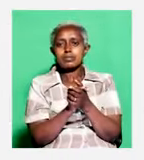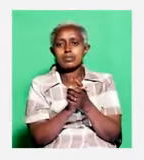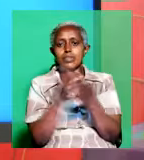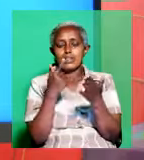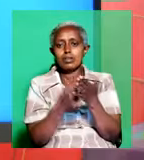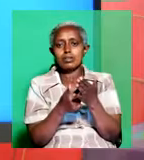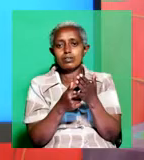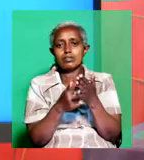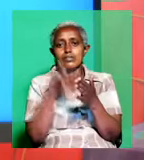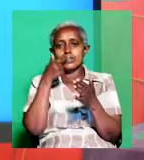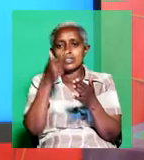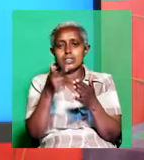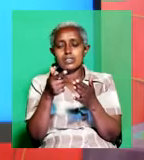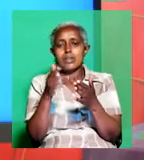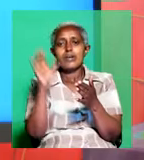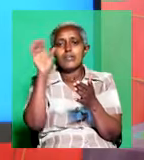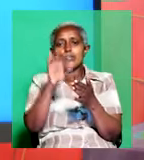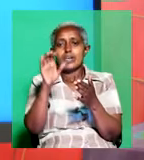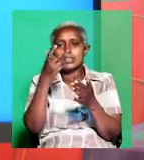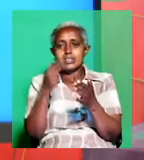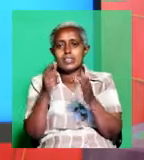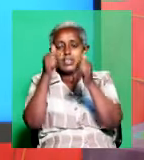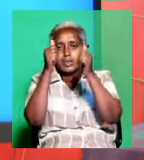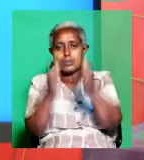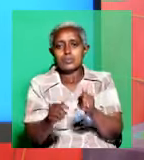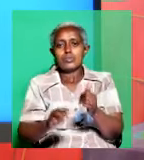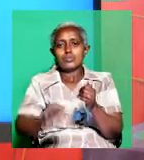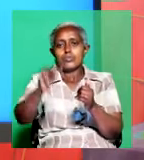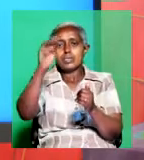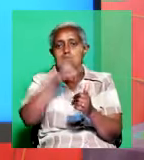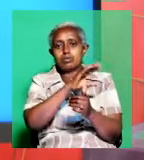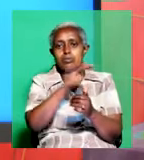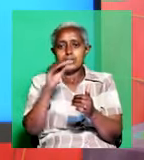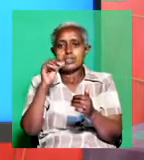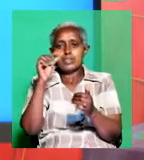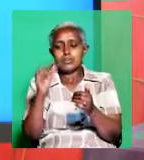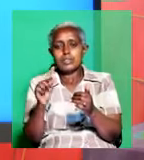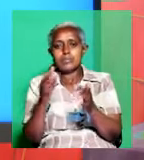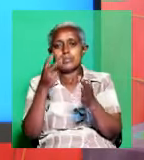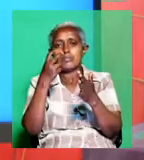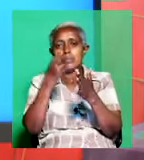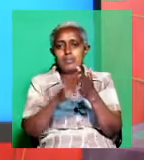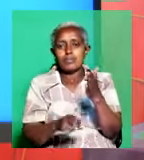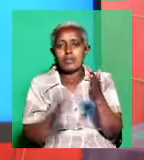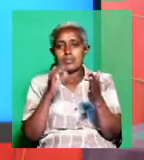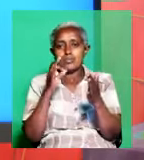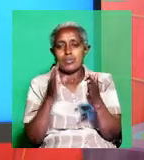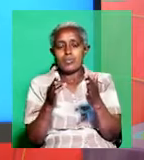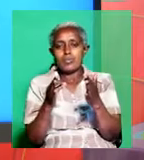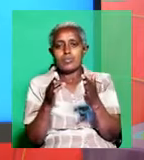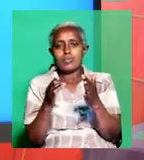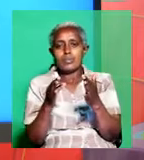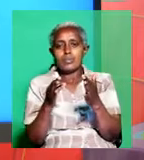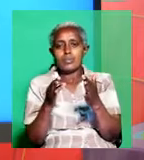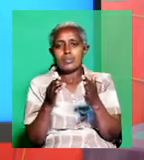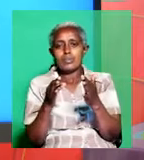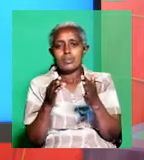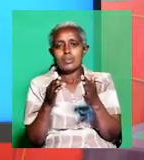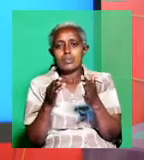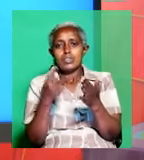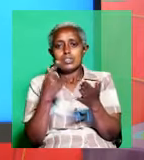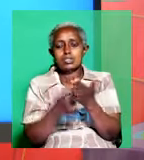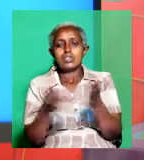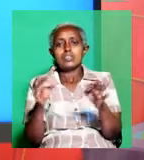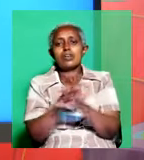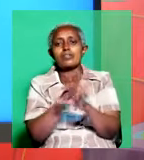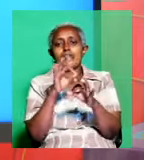Here it says find the absolute maximum and minimum value of